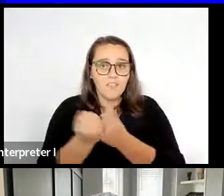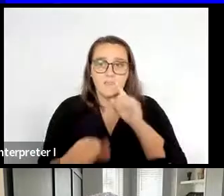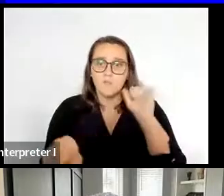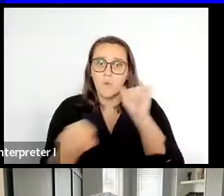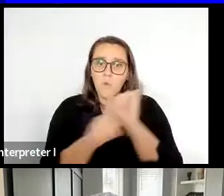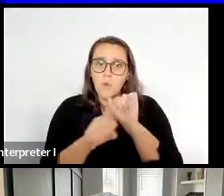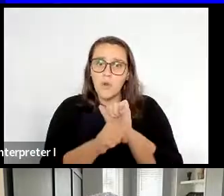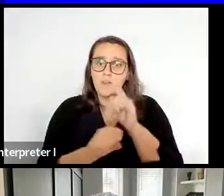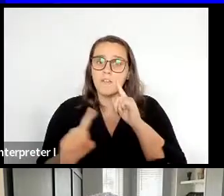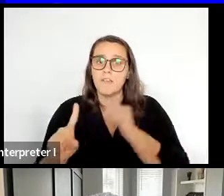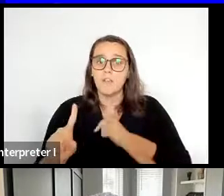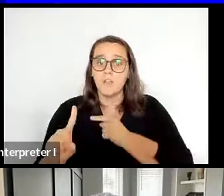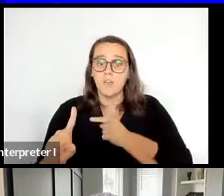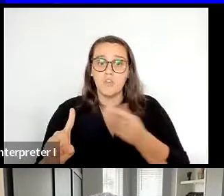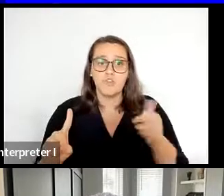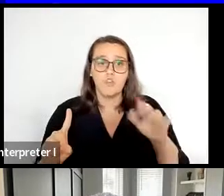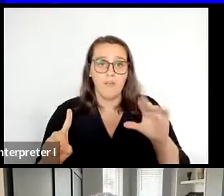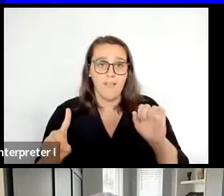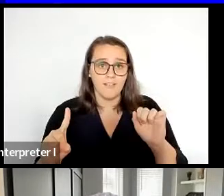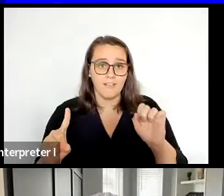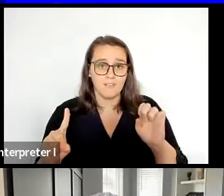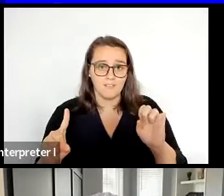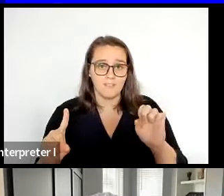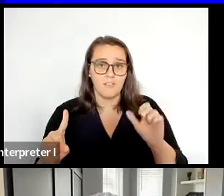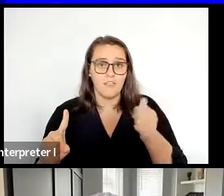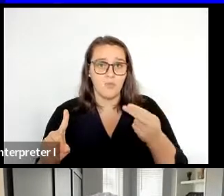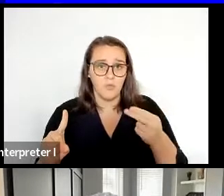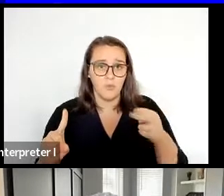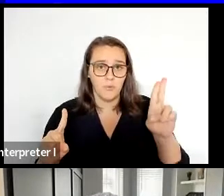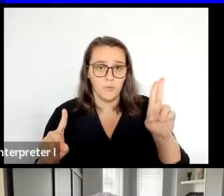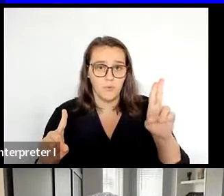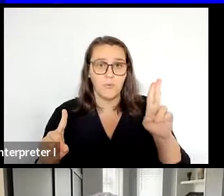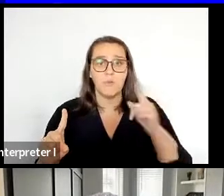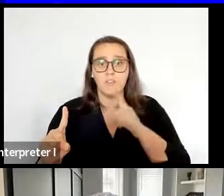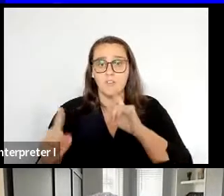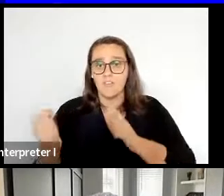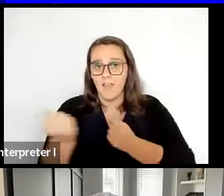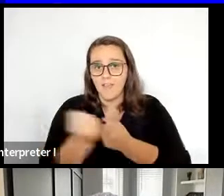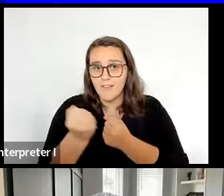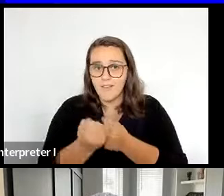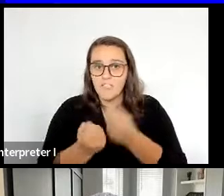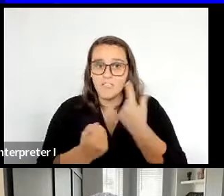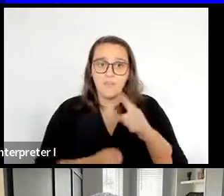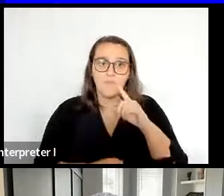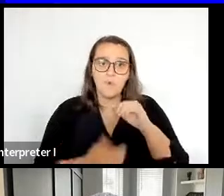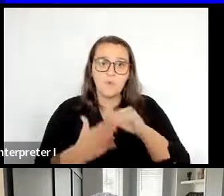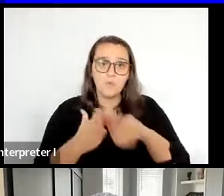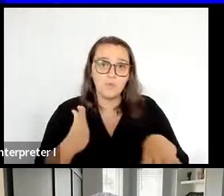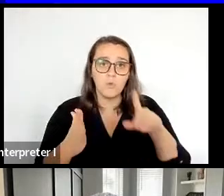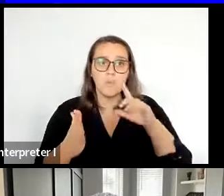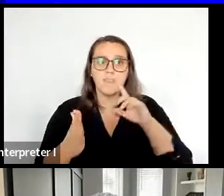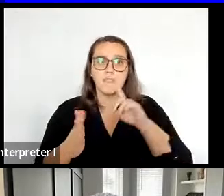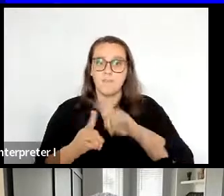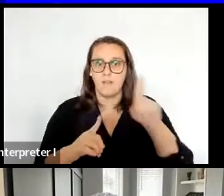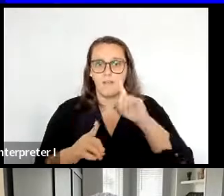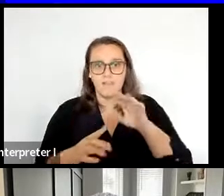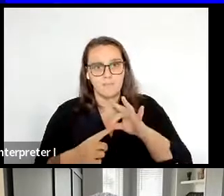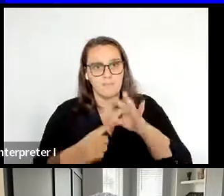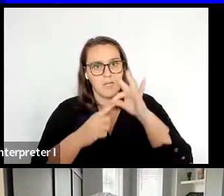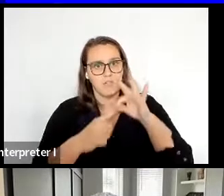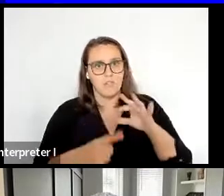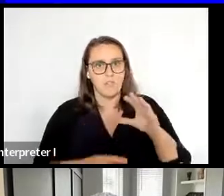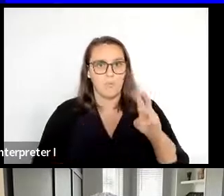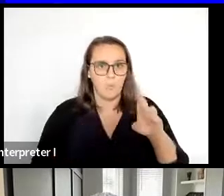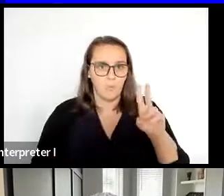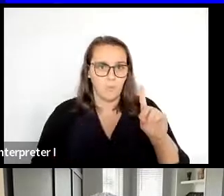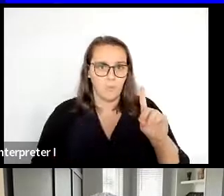Grace Hu, an incredible advocate for the Amadon Bowen Elementary School community in Ward 6 and for all students in the district, and enthusiastically am supporting this, Mr. Chairman.